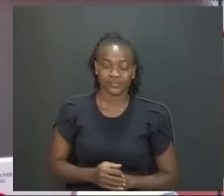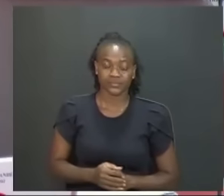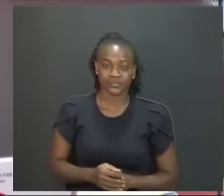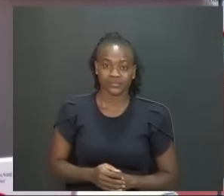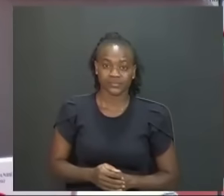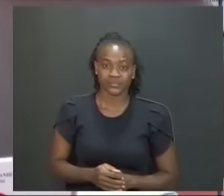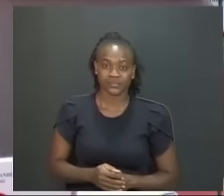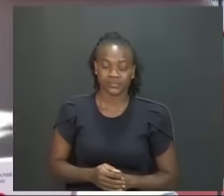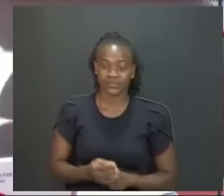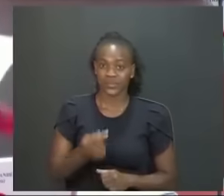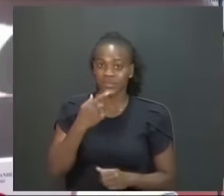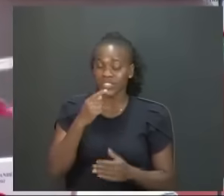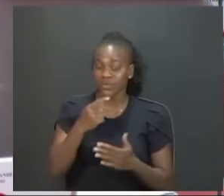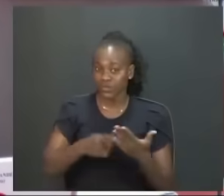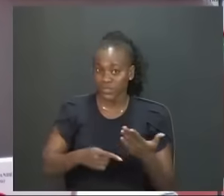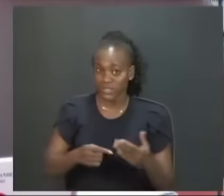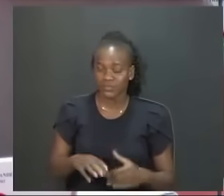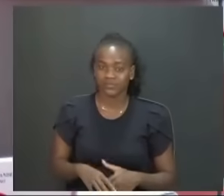it says that